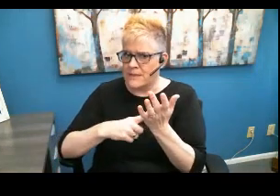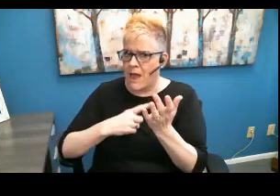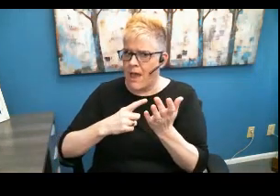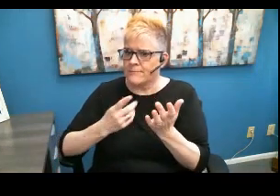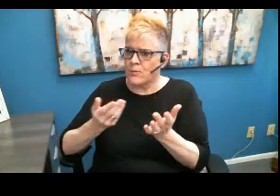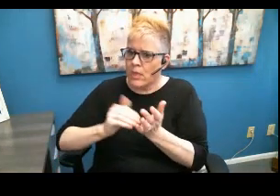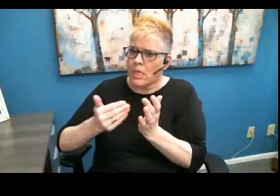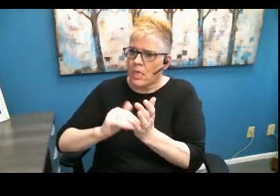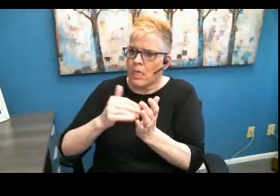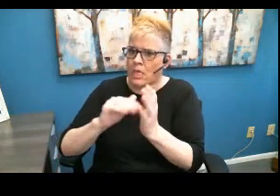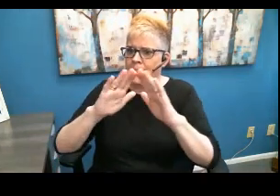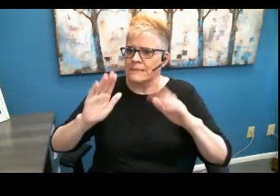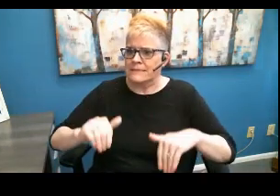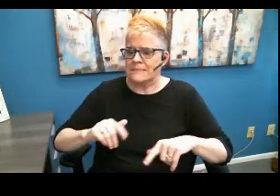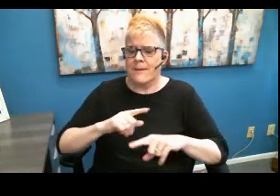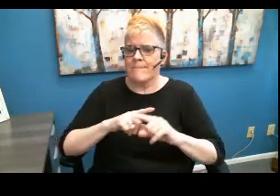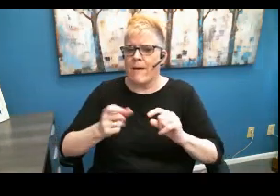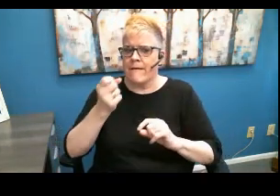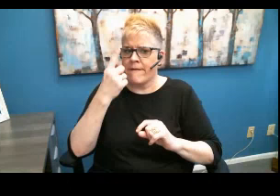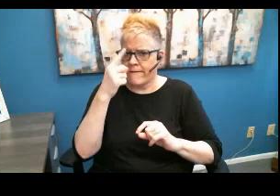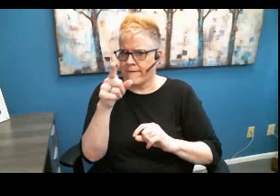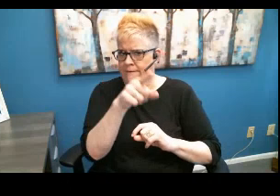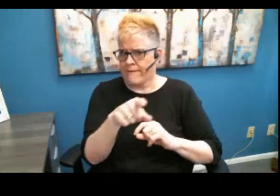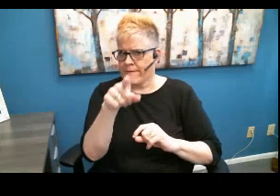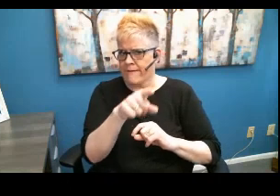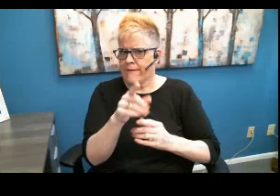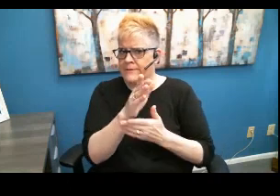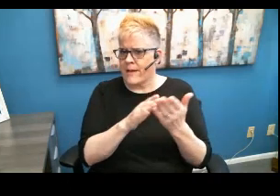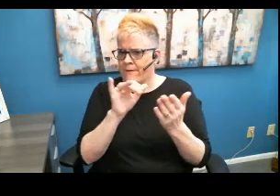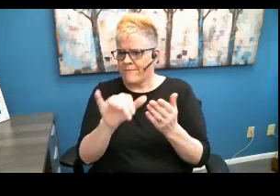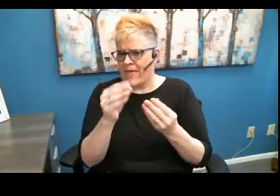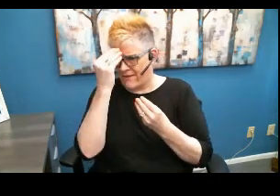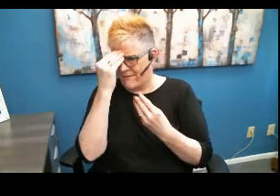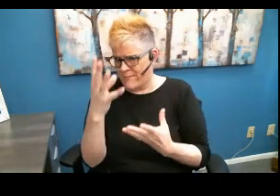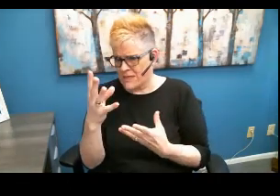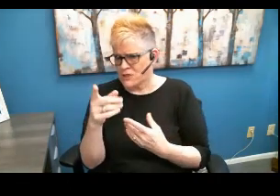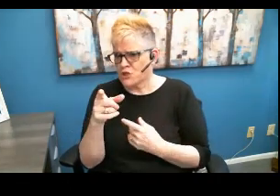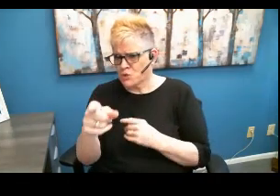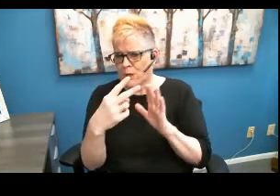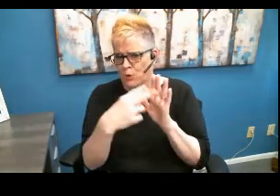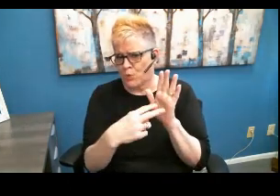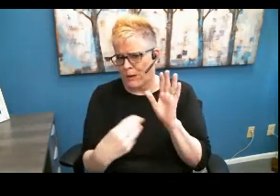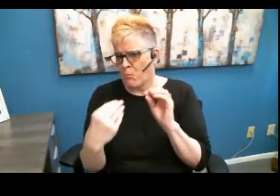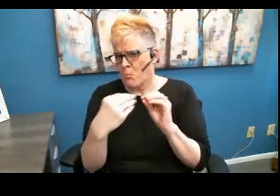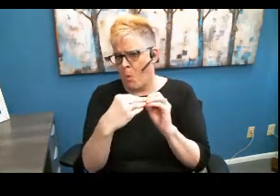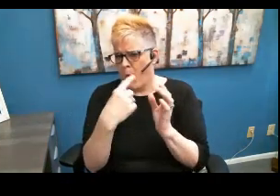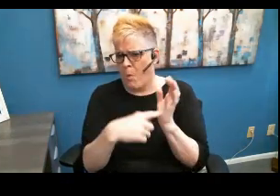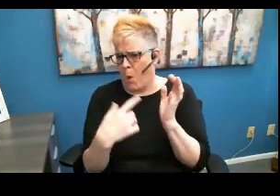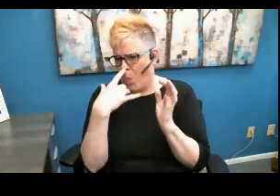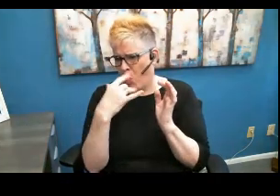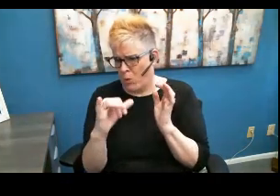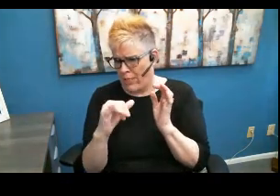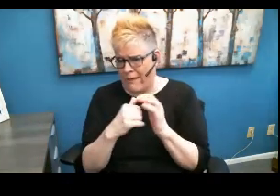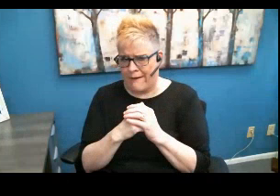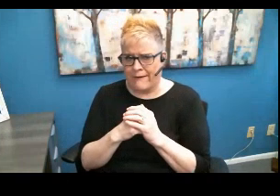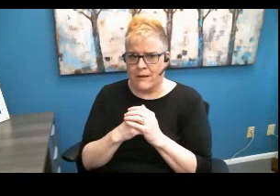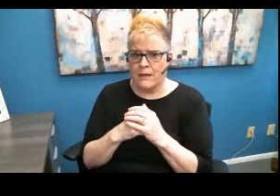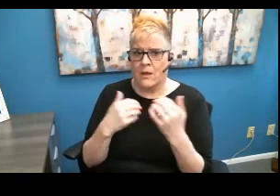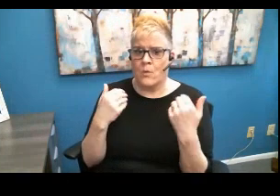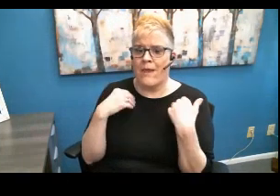just trying to highlight here with some of this information and that you could read more about. We also have what's called